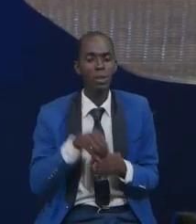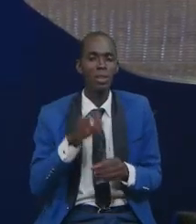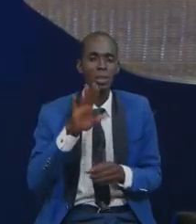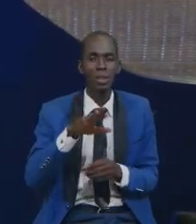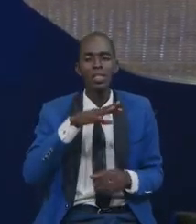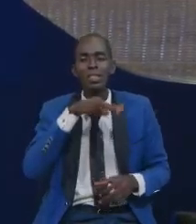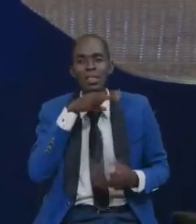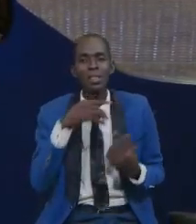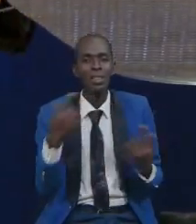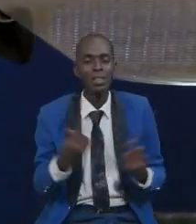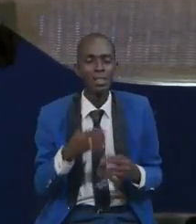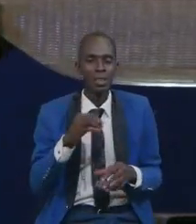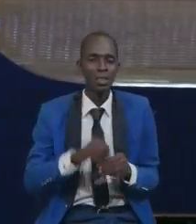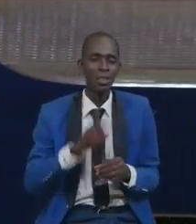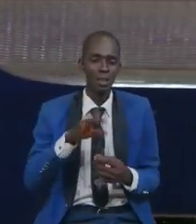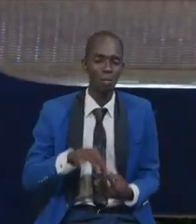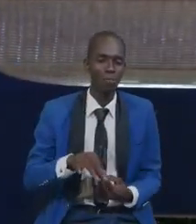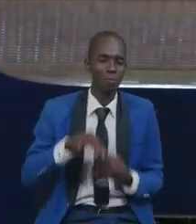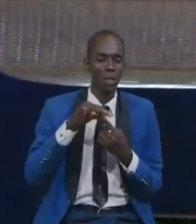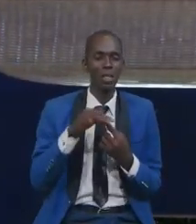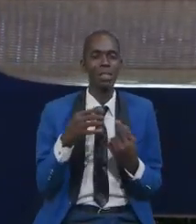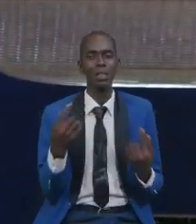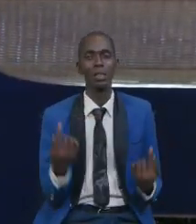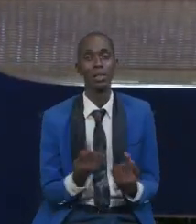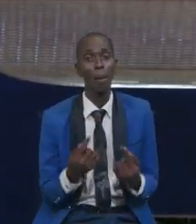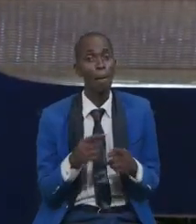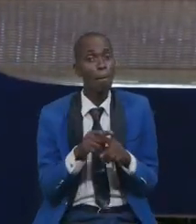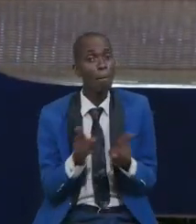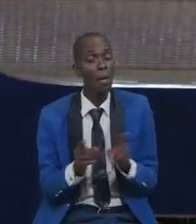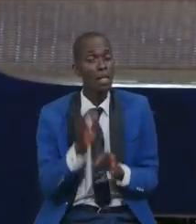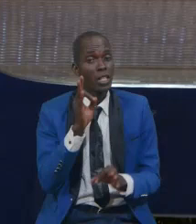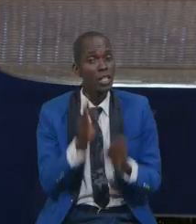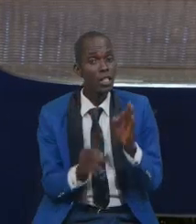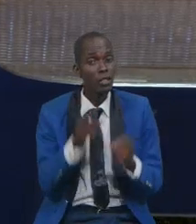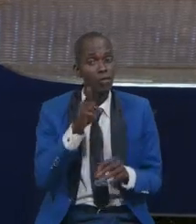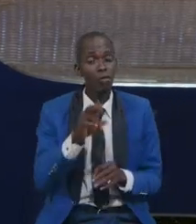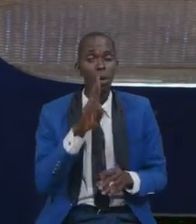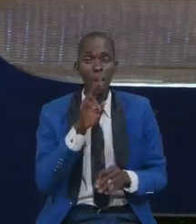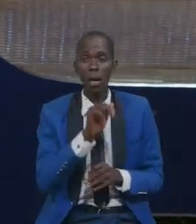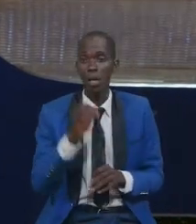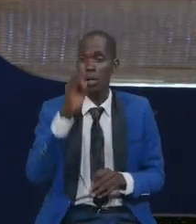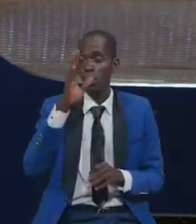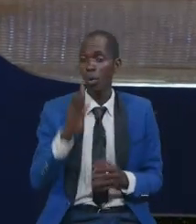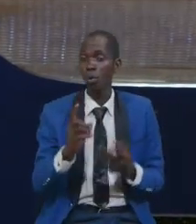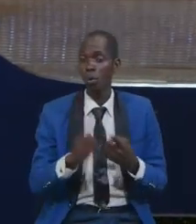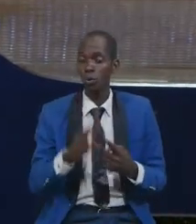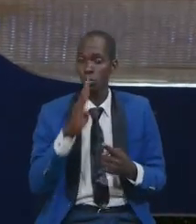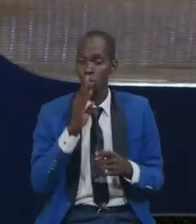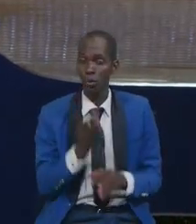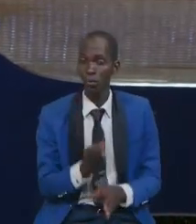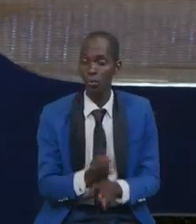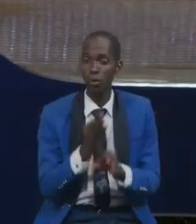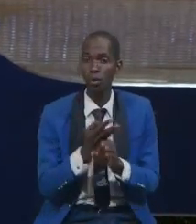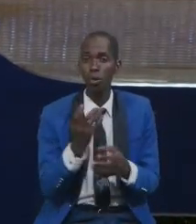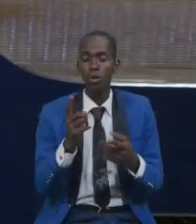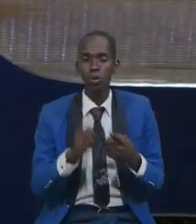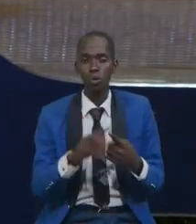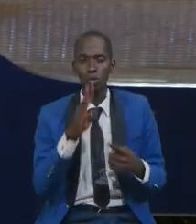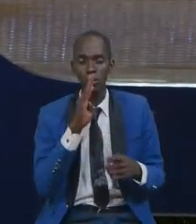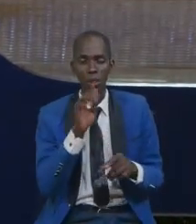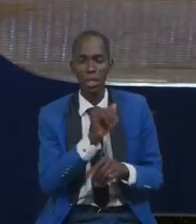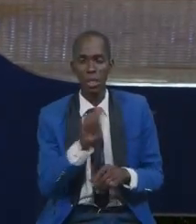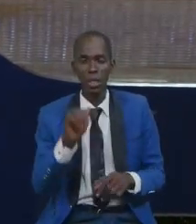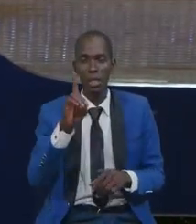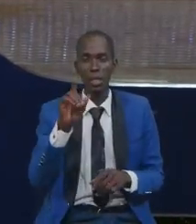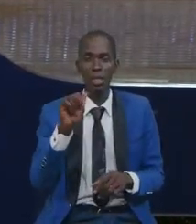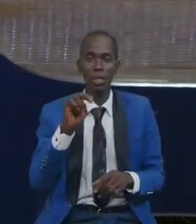their peculiar sin. But if you're a preacher and you're going to be faithful, if you're going to be a Daniel